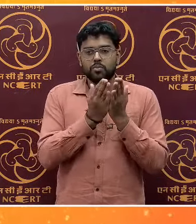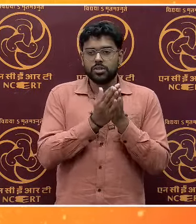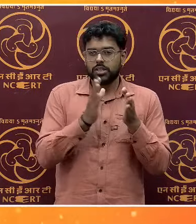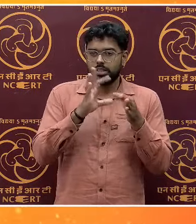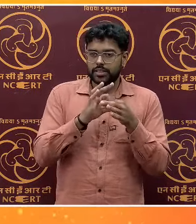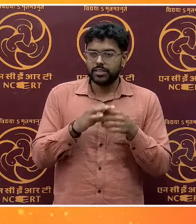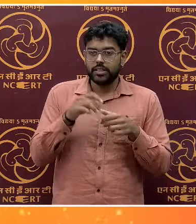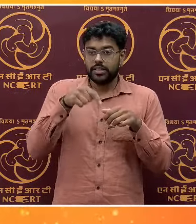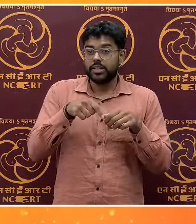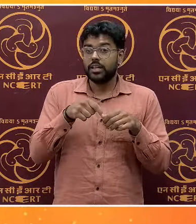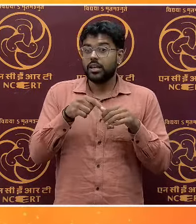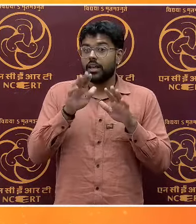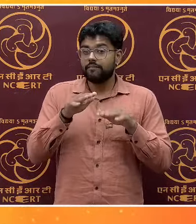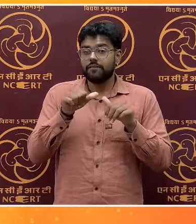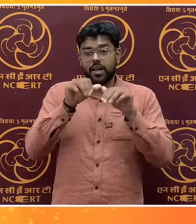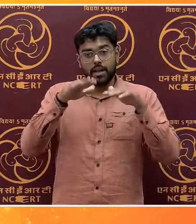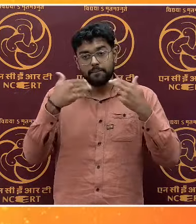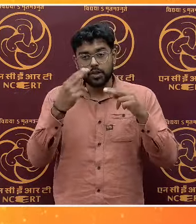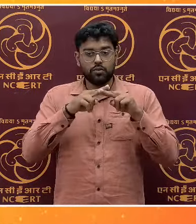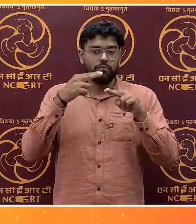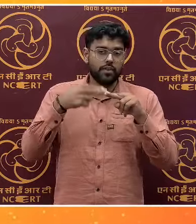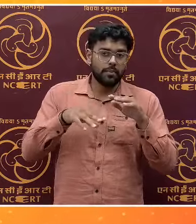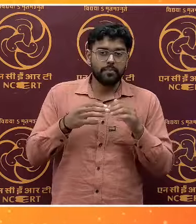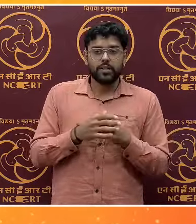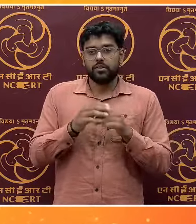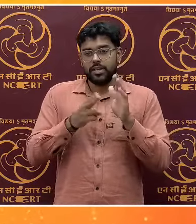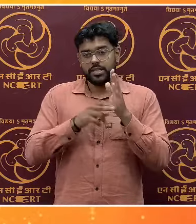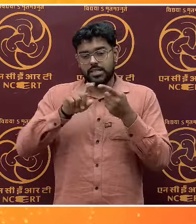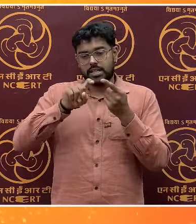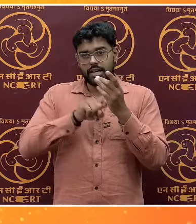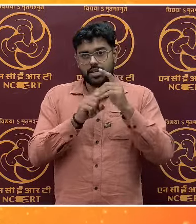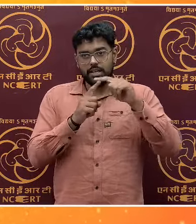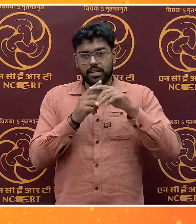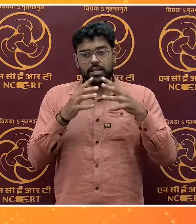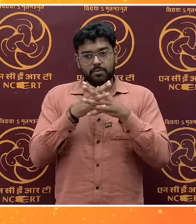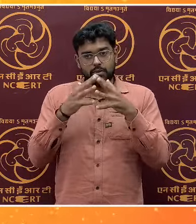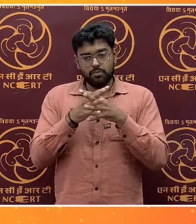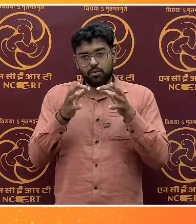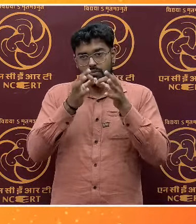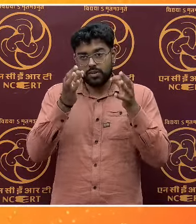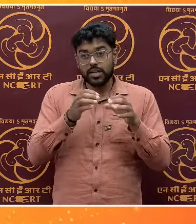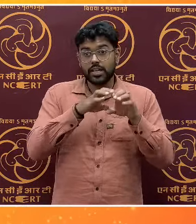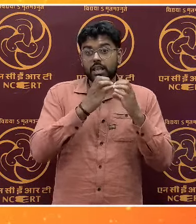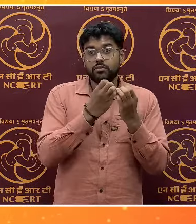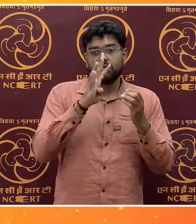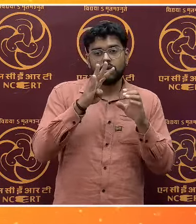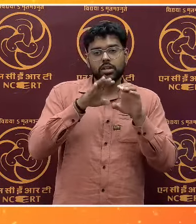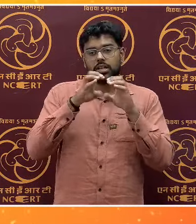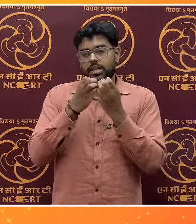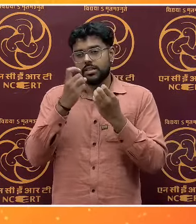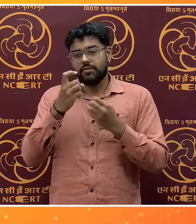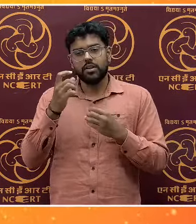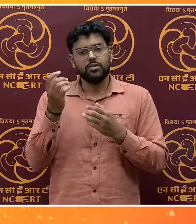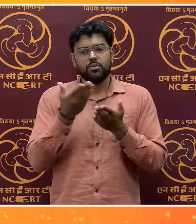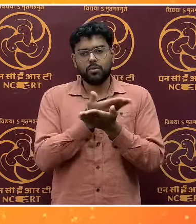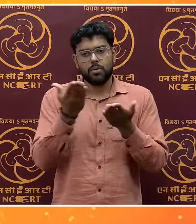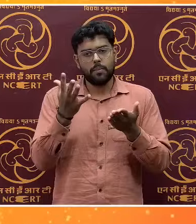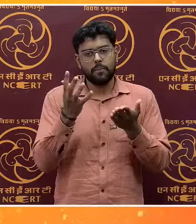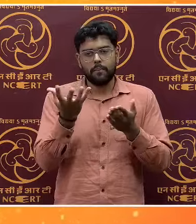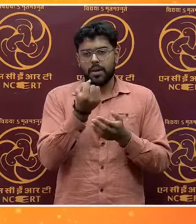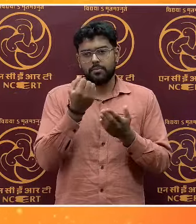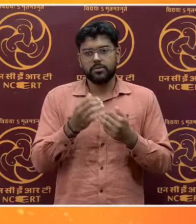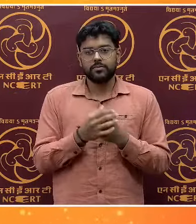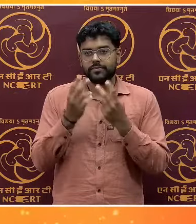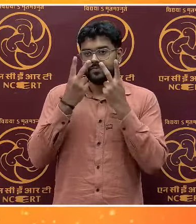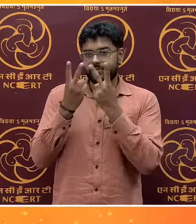They are available on Amazon, Flipkart, and NCERT website. Grade 4 and 7, please go for them and take a quick look